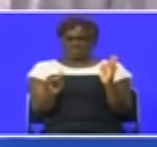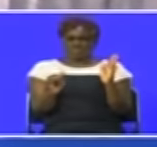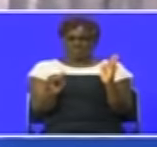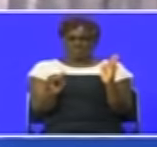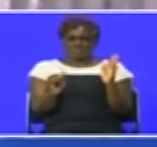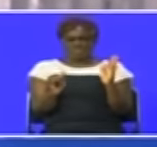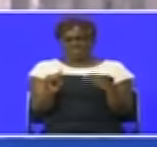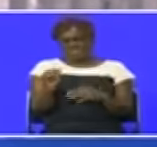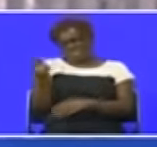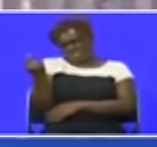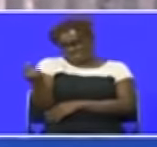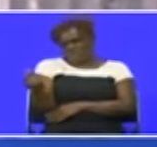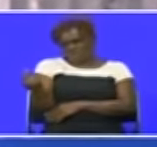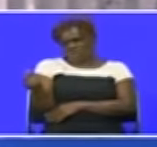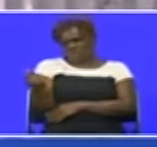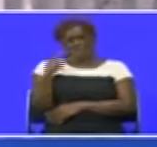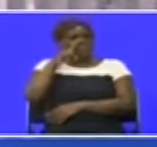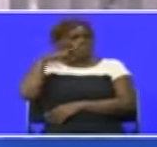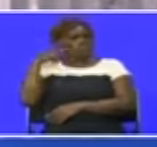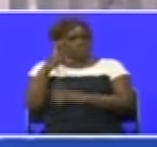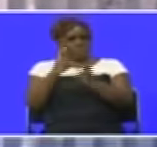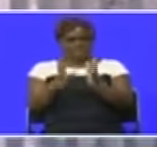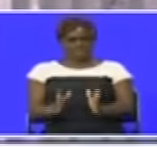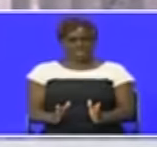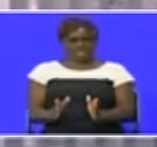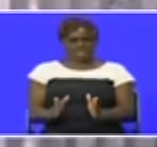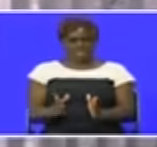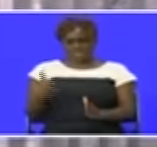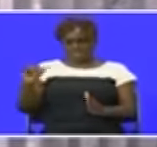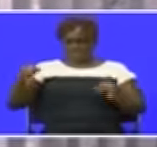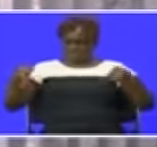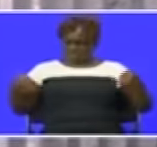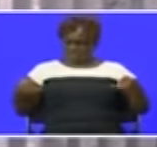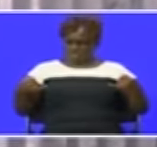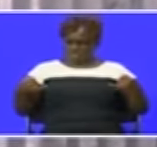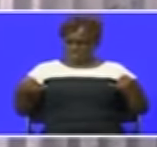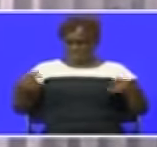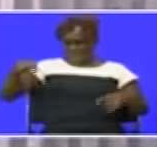equally minimal. Lofty Mutombo, KTN News in Mukuru, Nairobi.